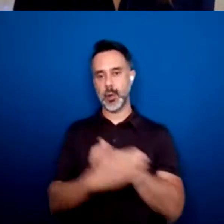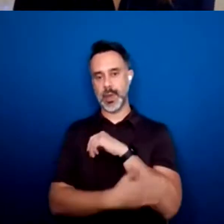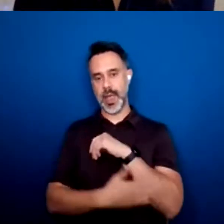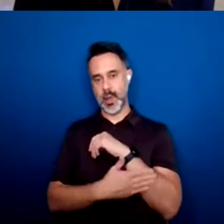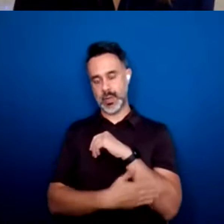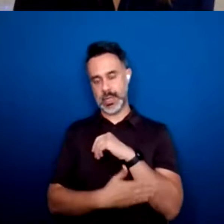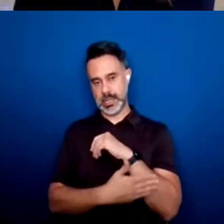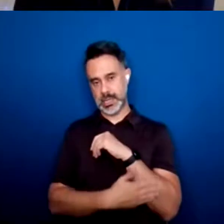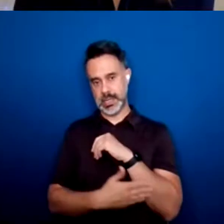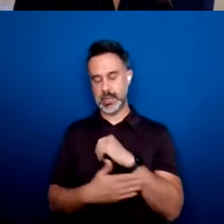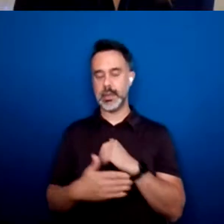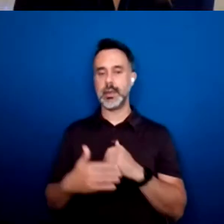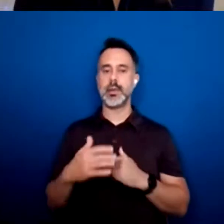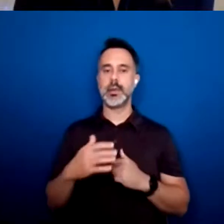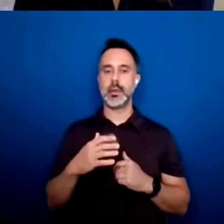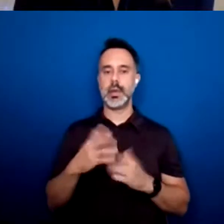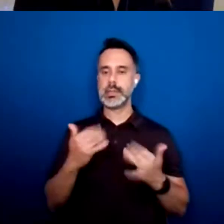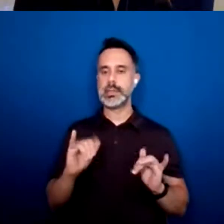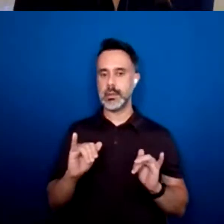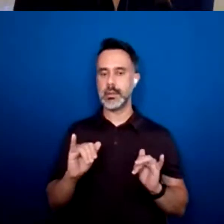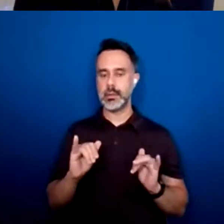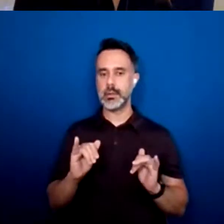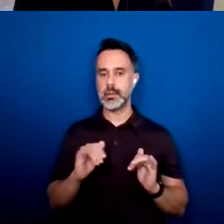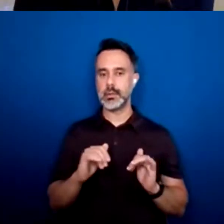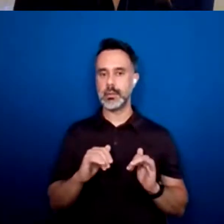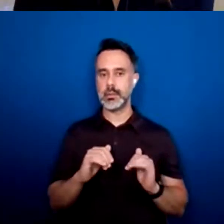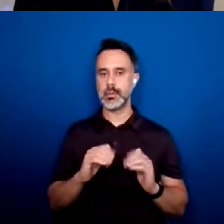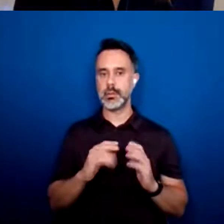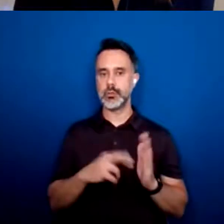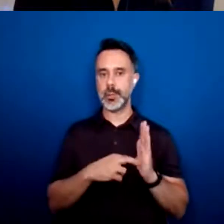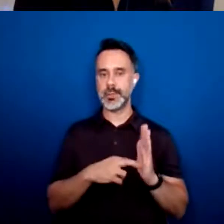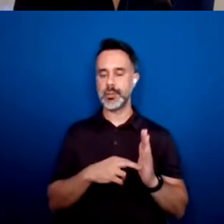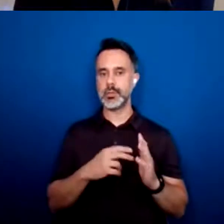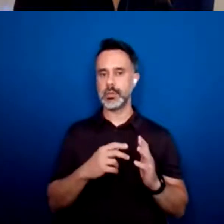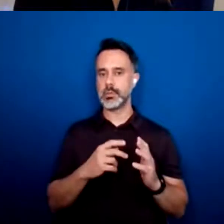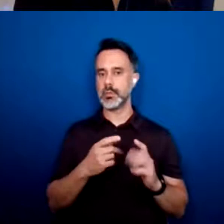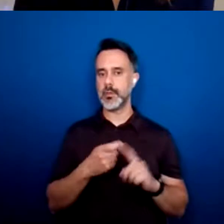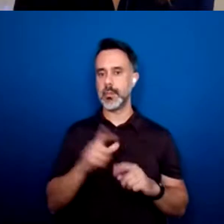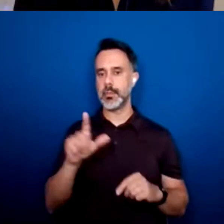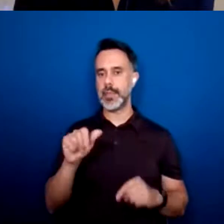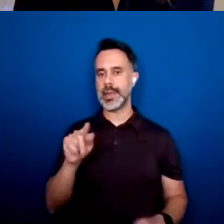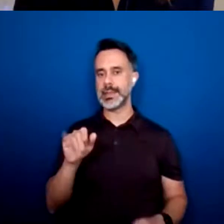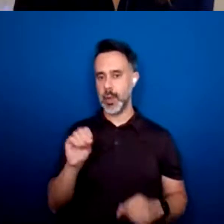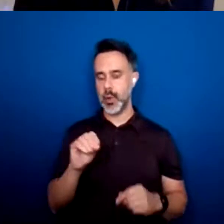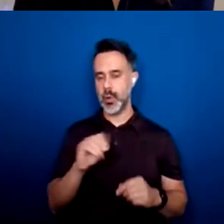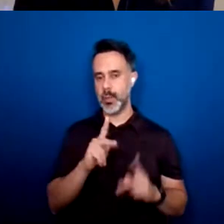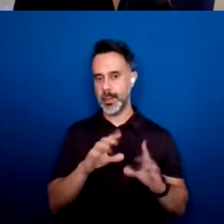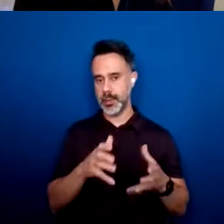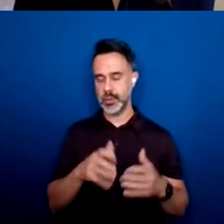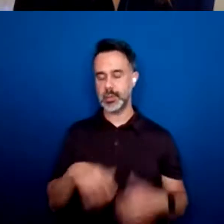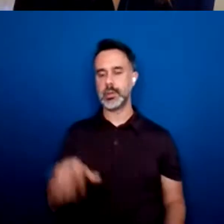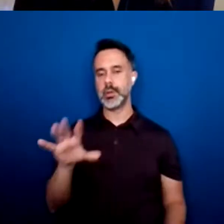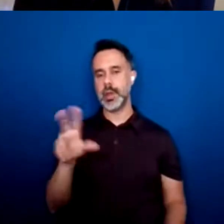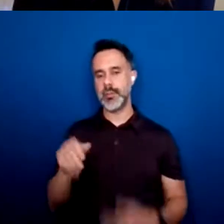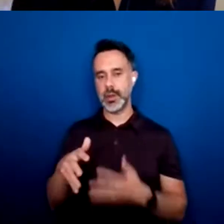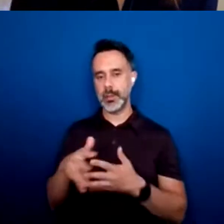probably still overrepresentation of the Latino population, the African-American population, and some